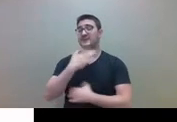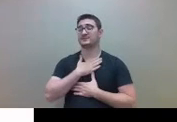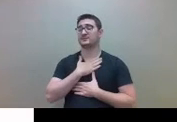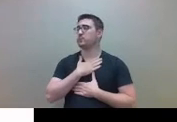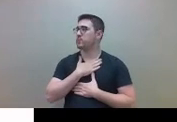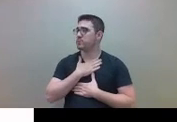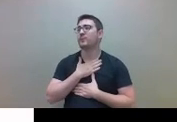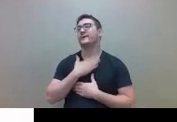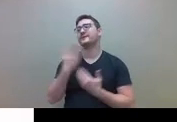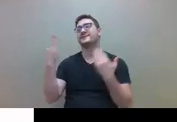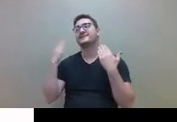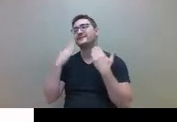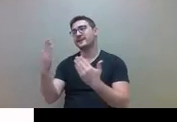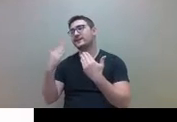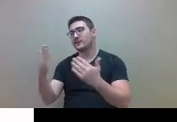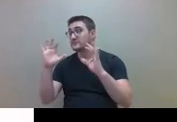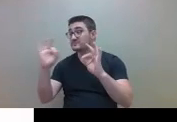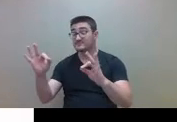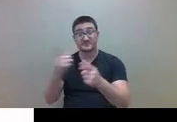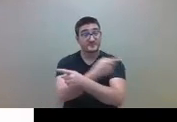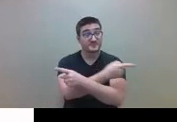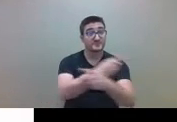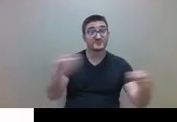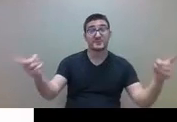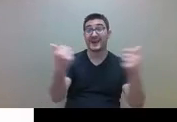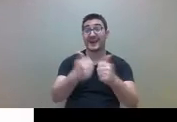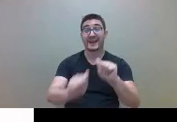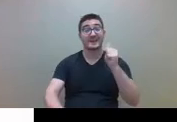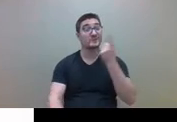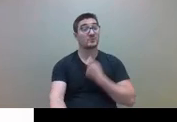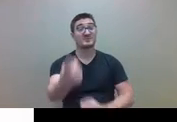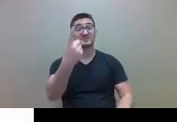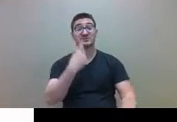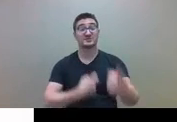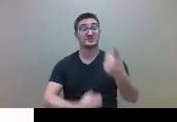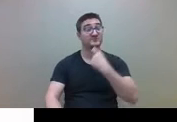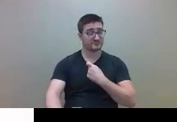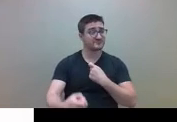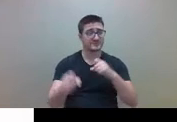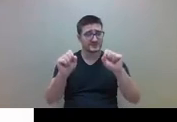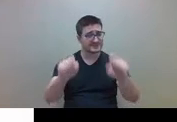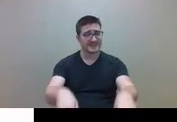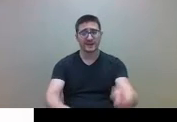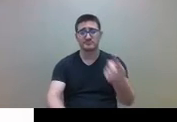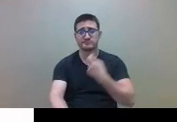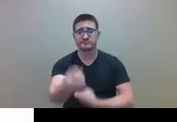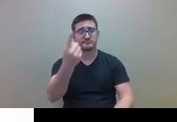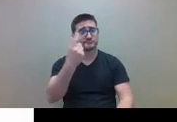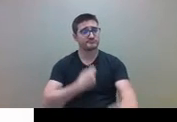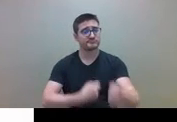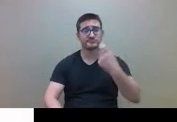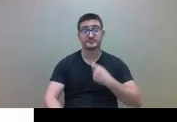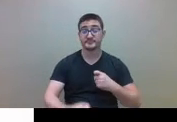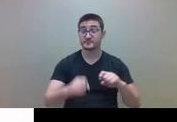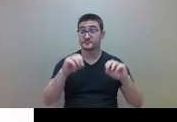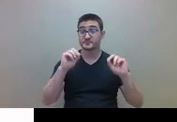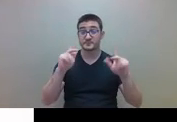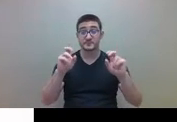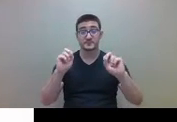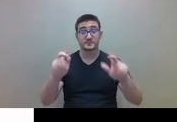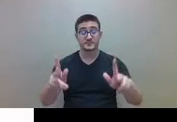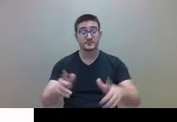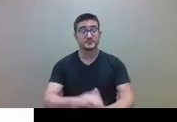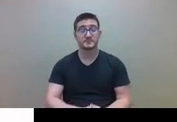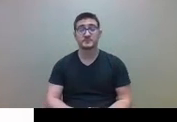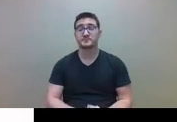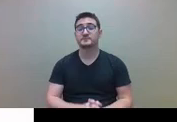If anybody has any questions, we've got a few minutes that we'll spend answering any questions from the group today. So